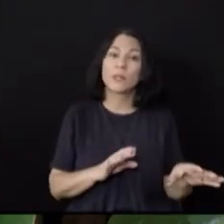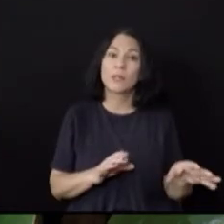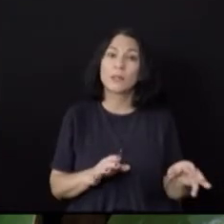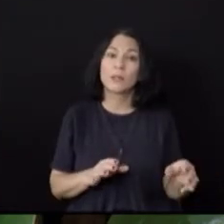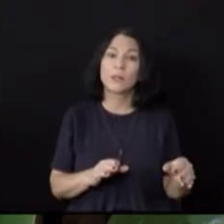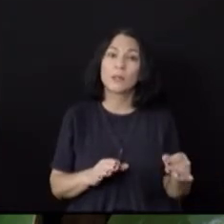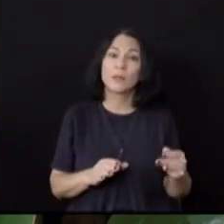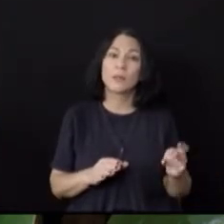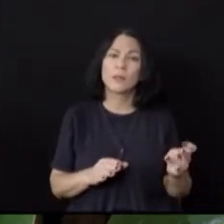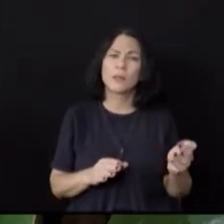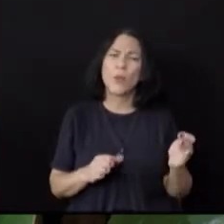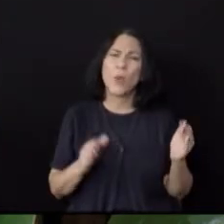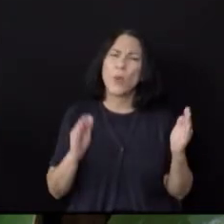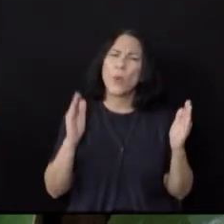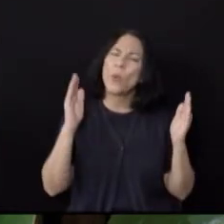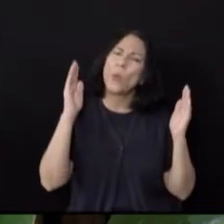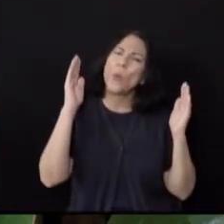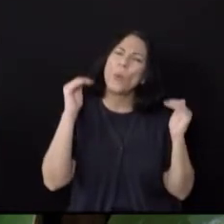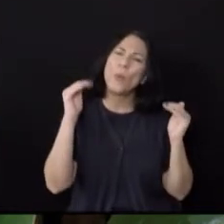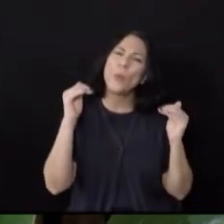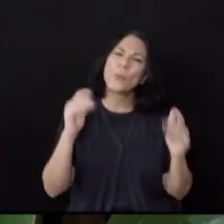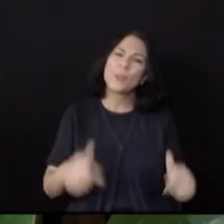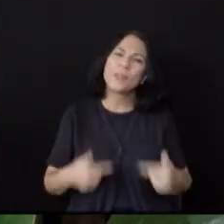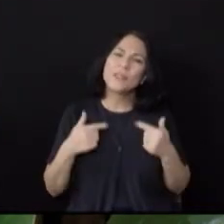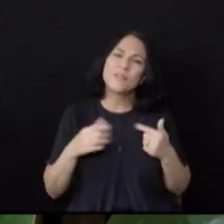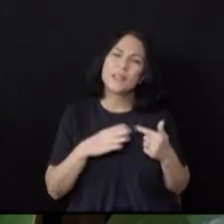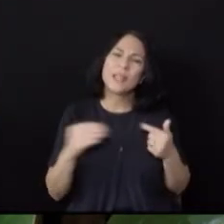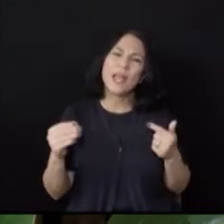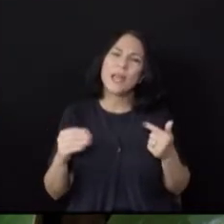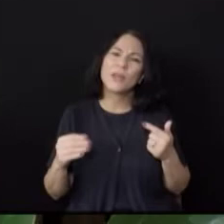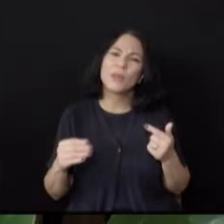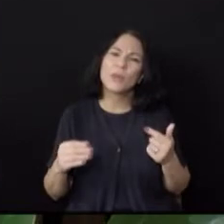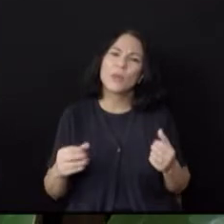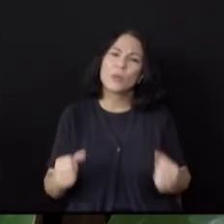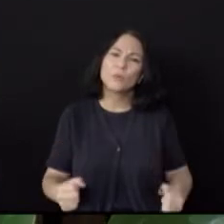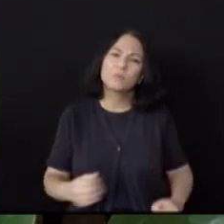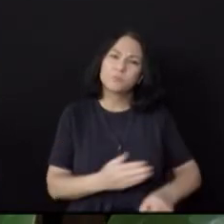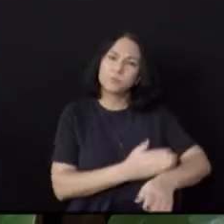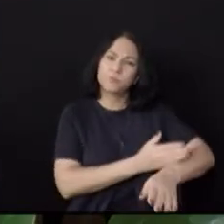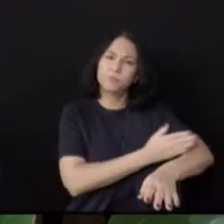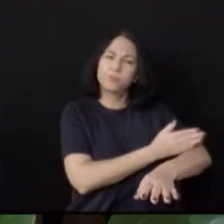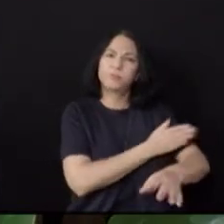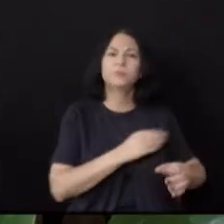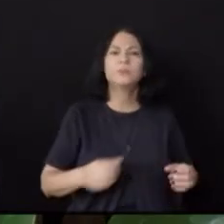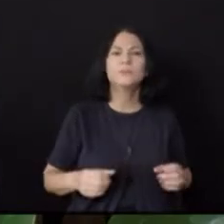What hope is living and growing and bearing fruit